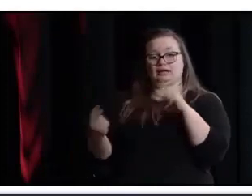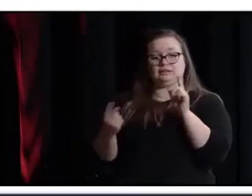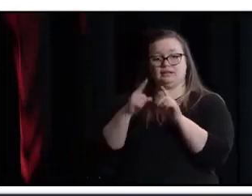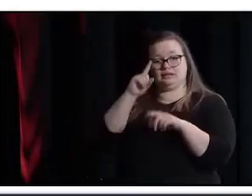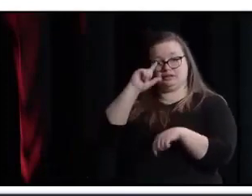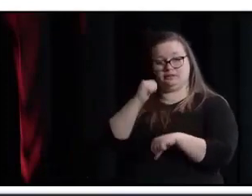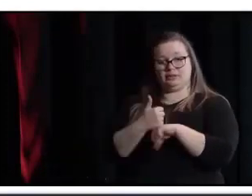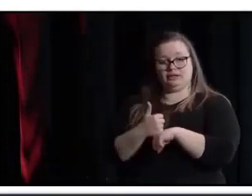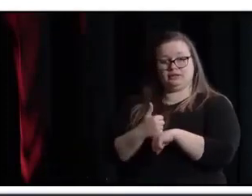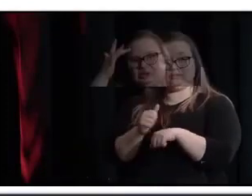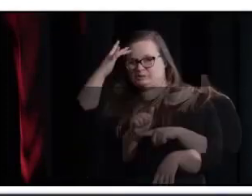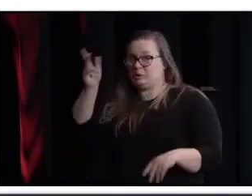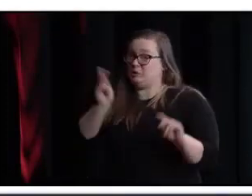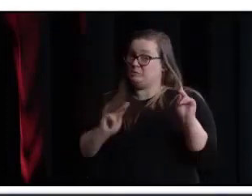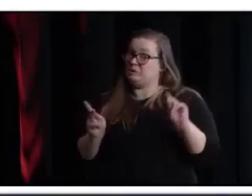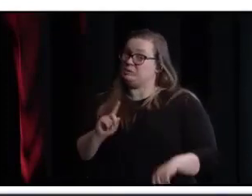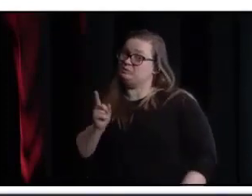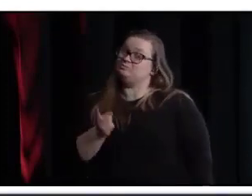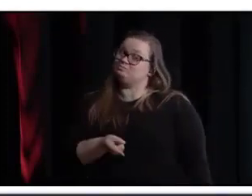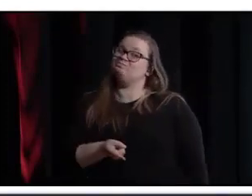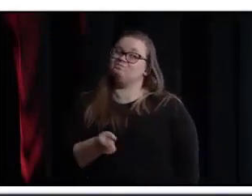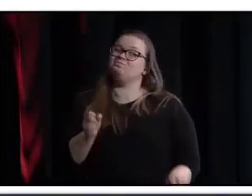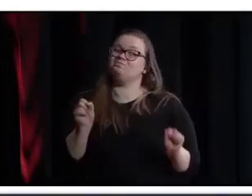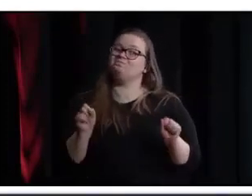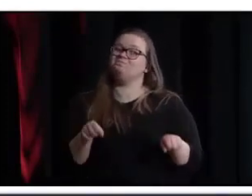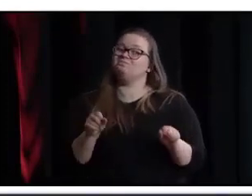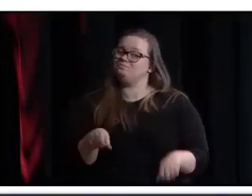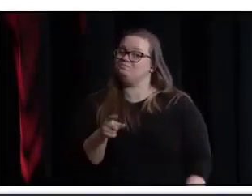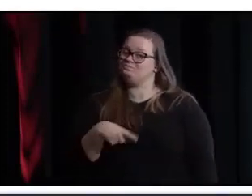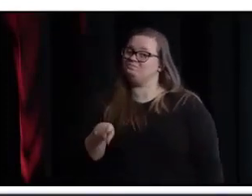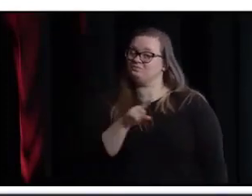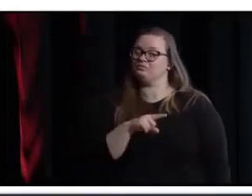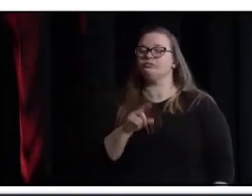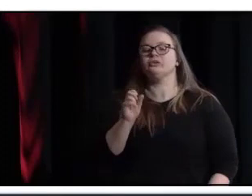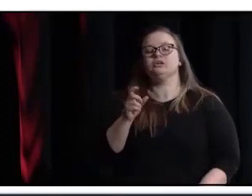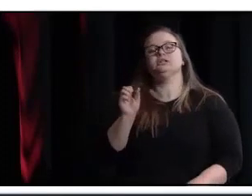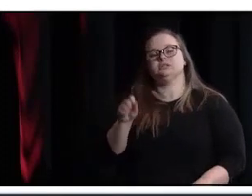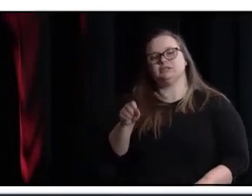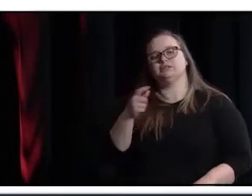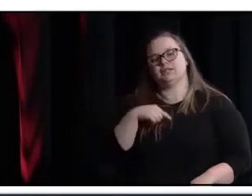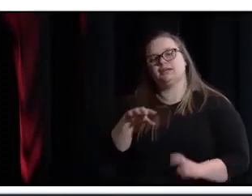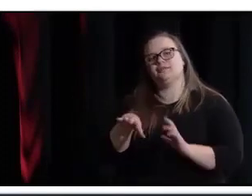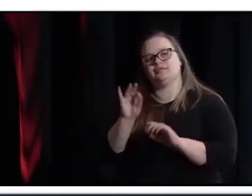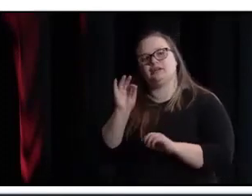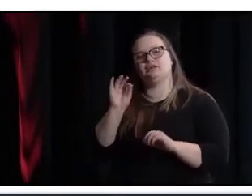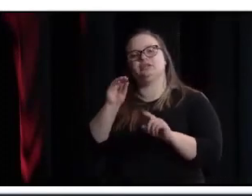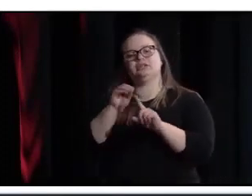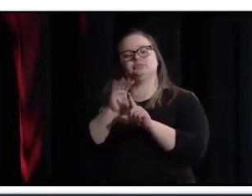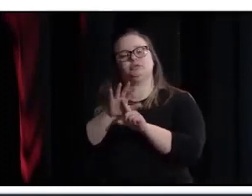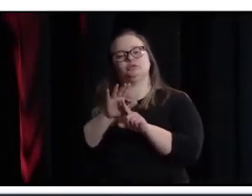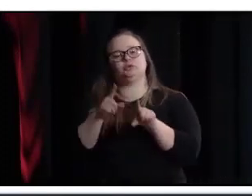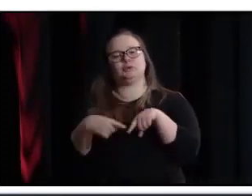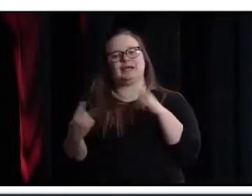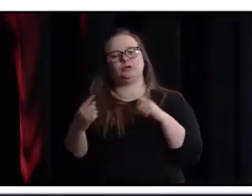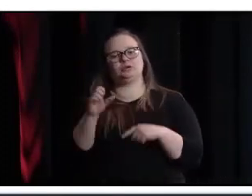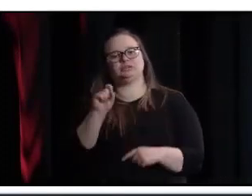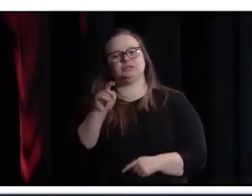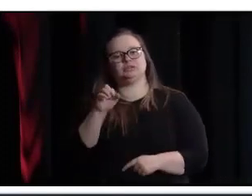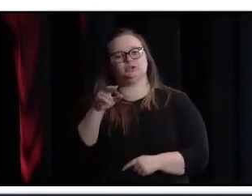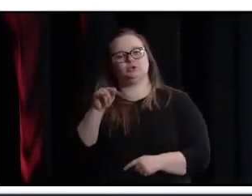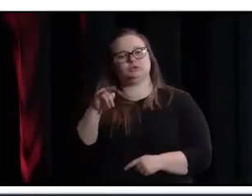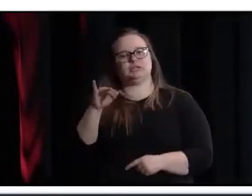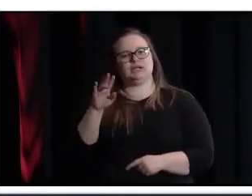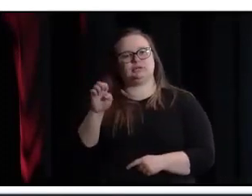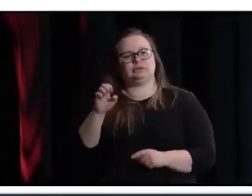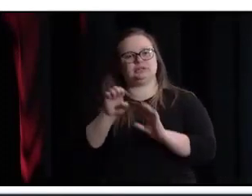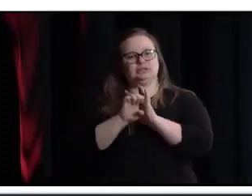mind? So yes, they found that exposure to counter-stereotype examples, exposure to